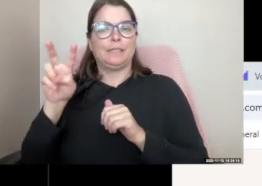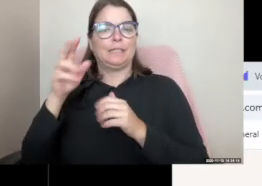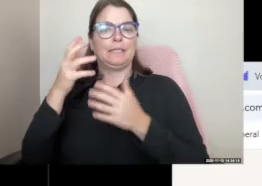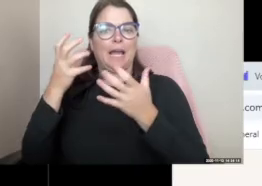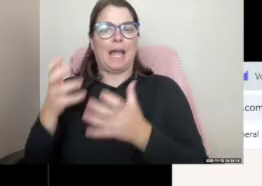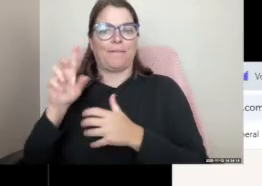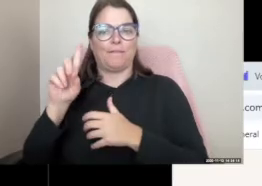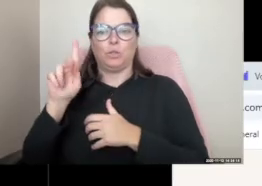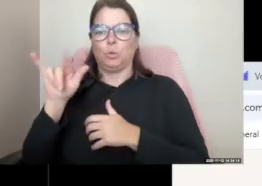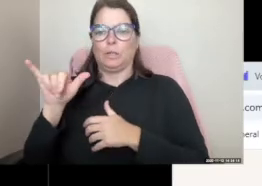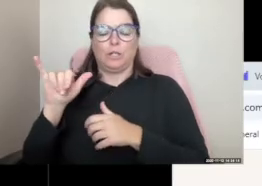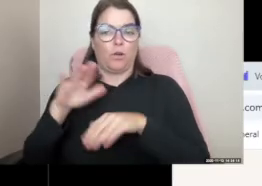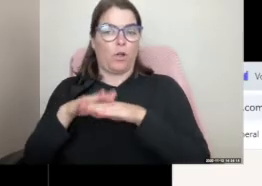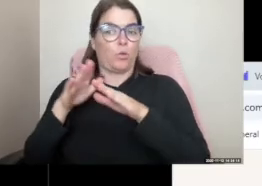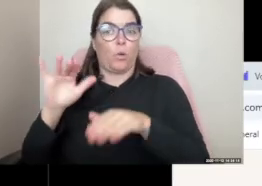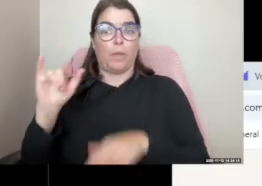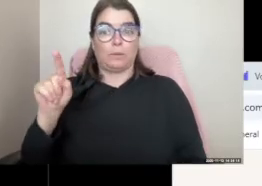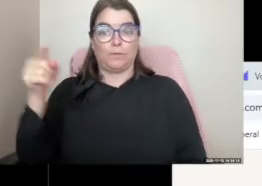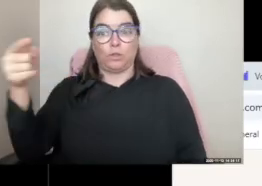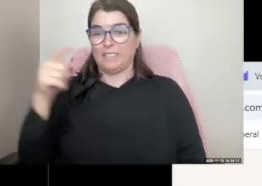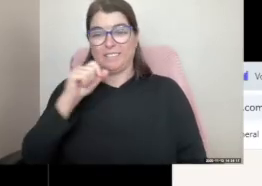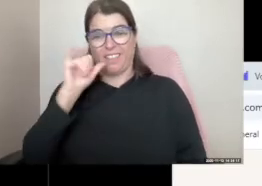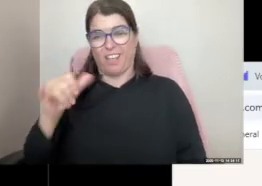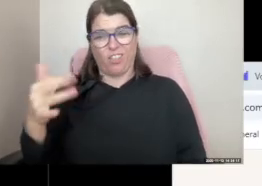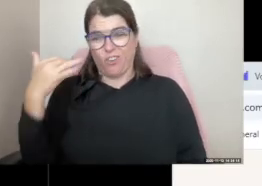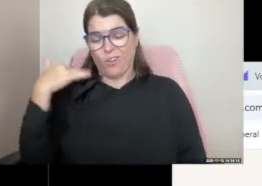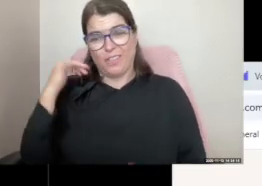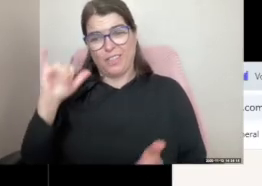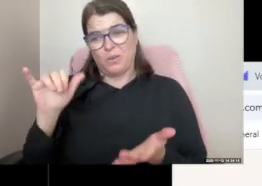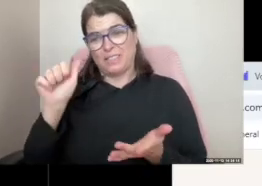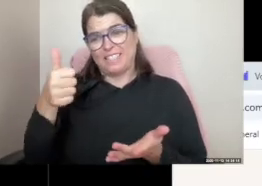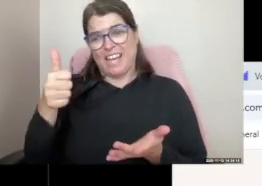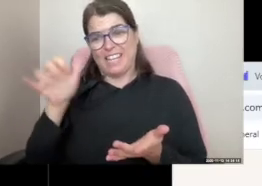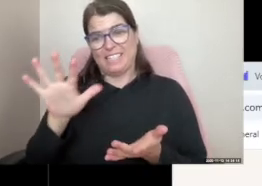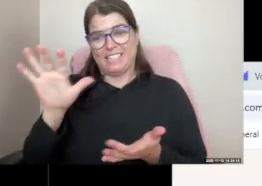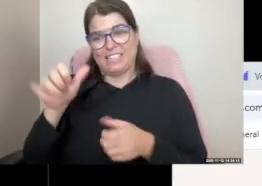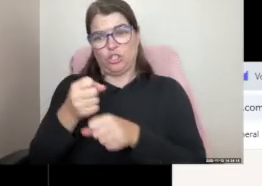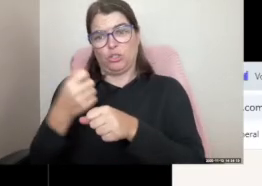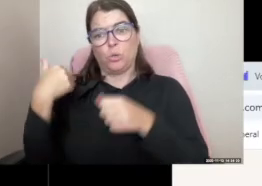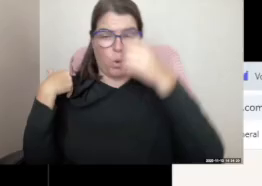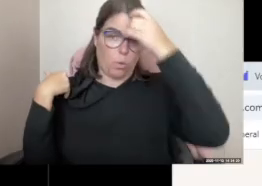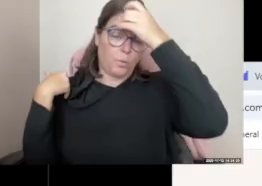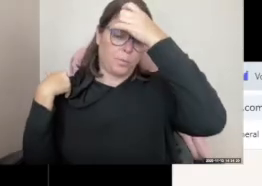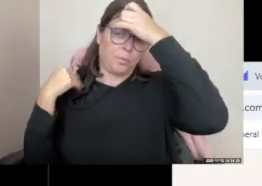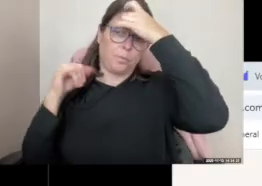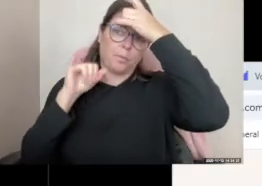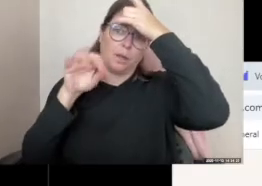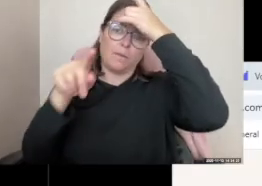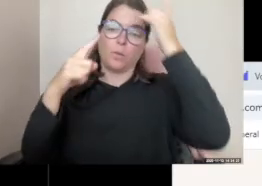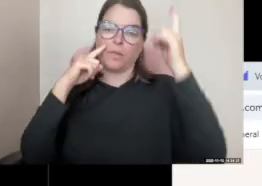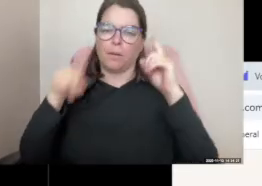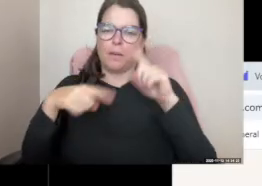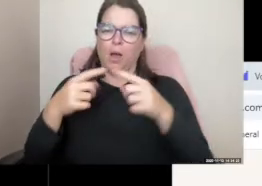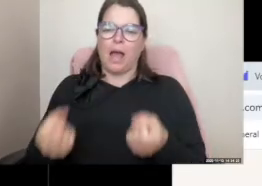John Clements. And I remember that project when there were no other zero emission heavy